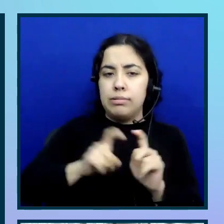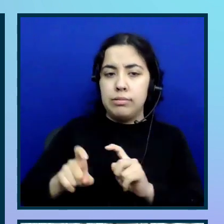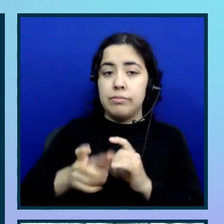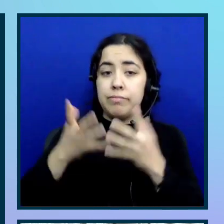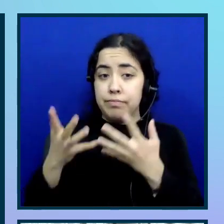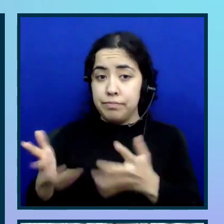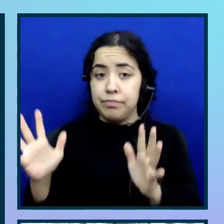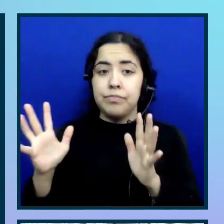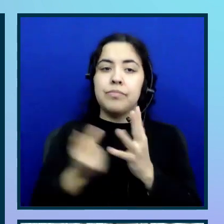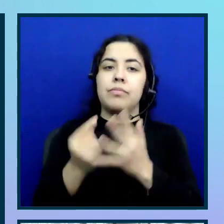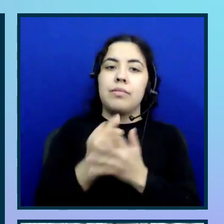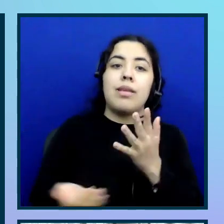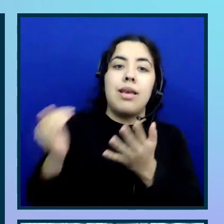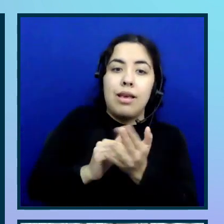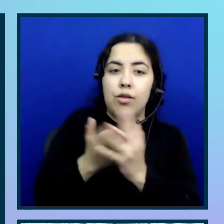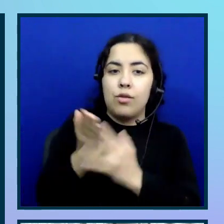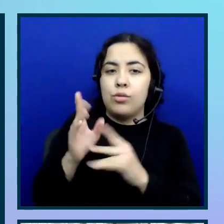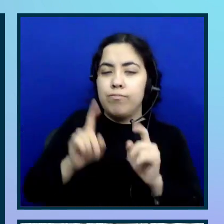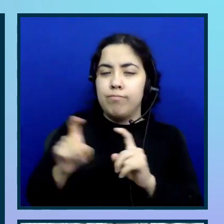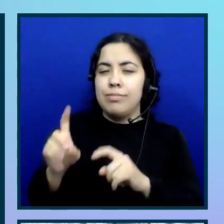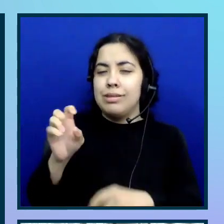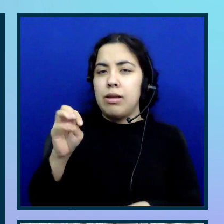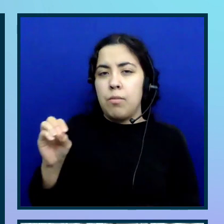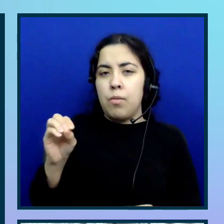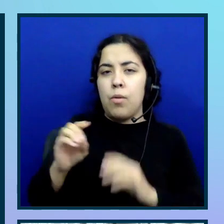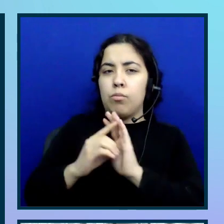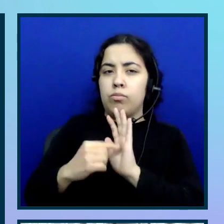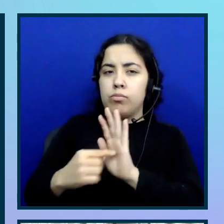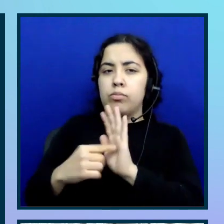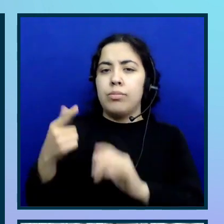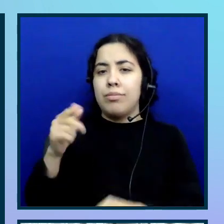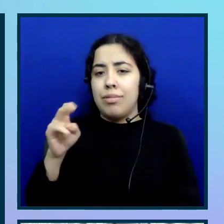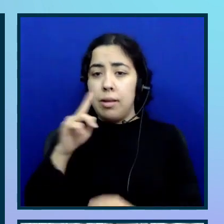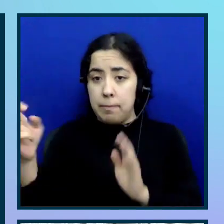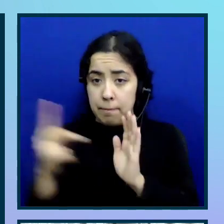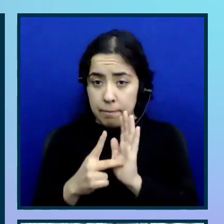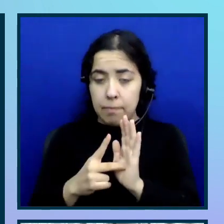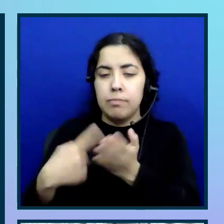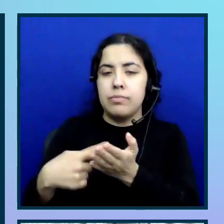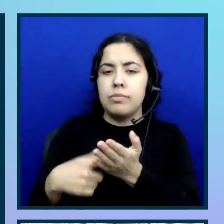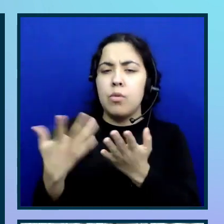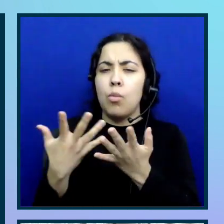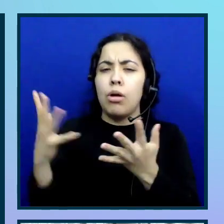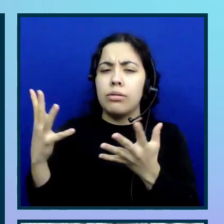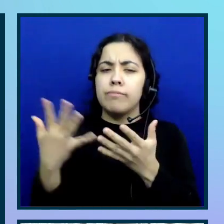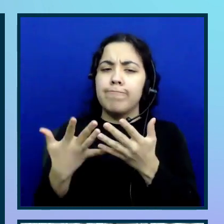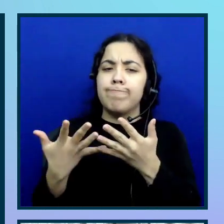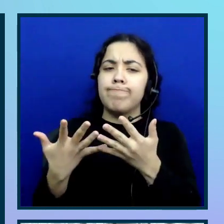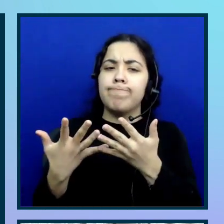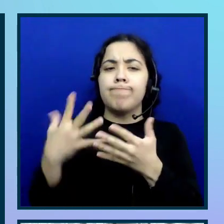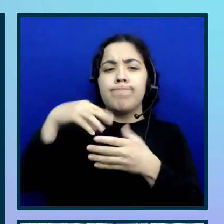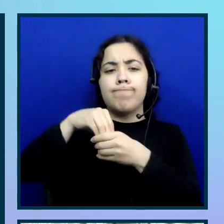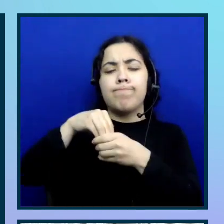we cover that again through the demo site, Glenda will come back and talk about what's covered by the combination of automated test